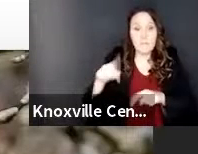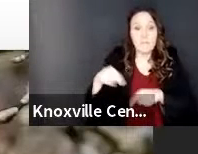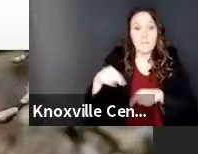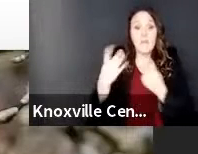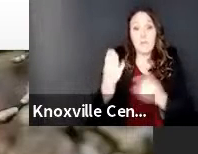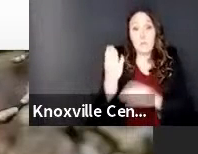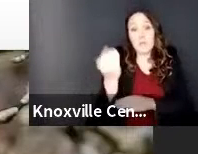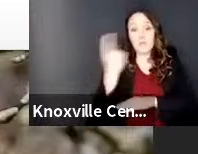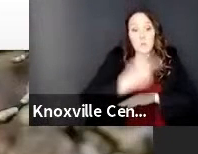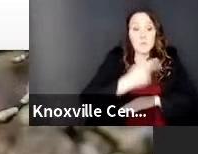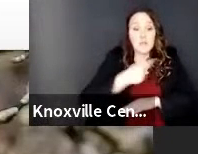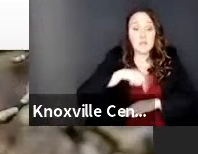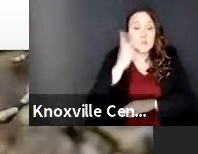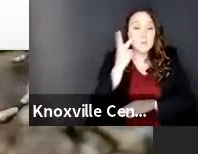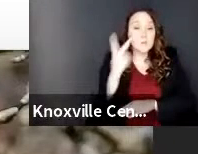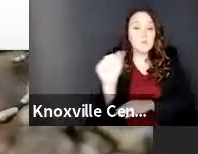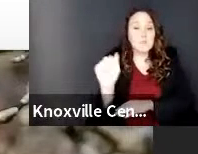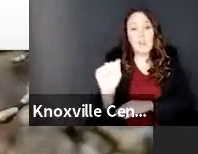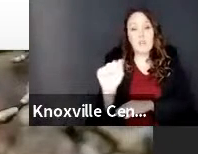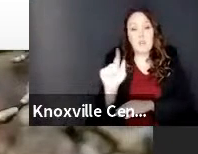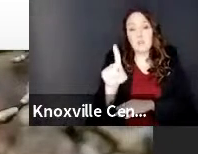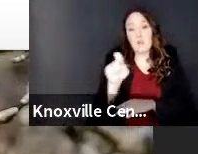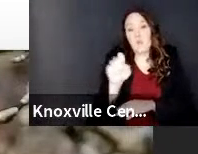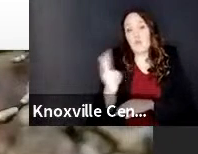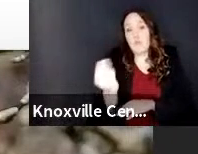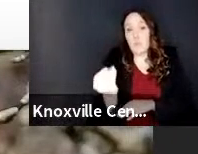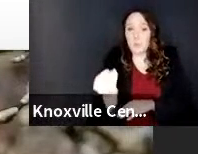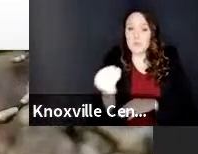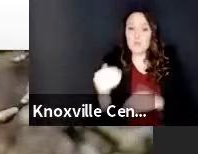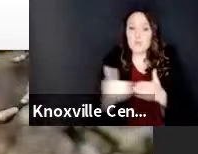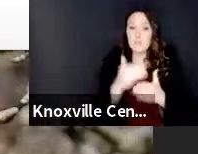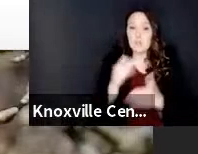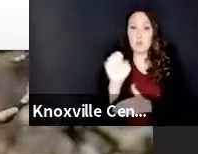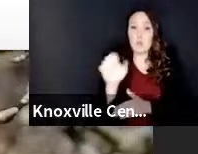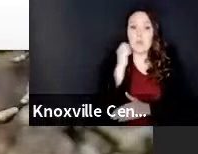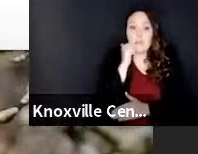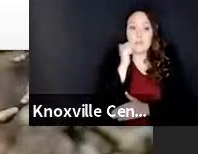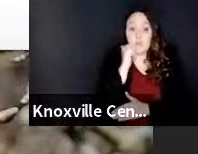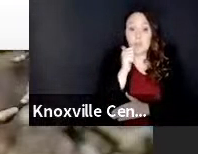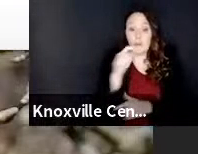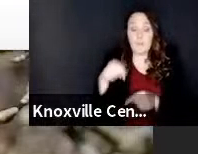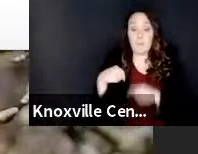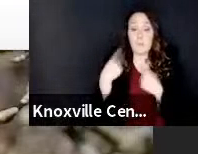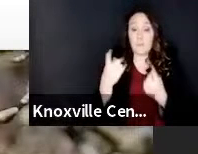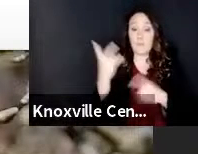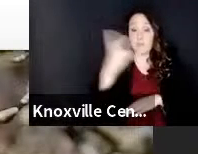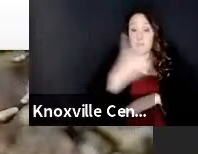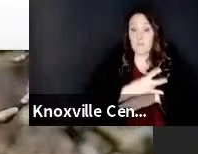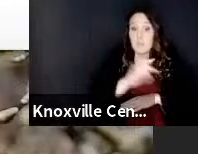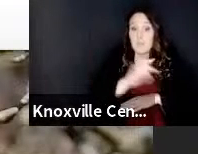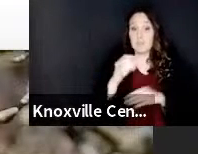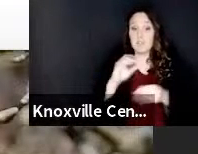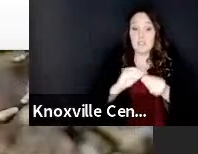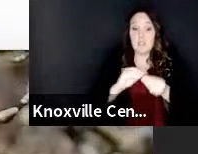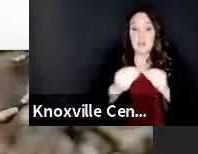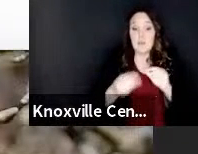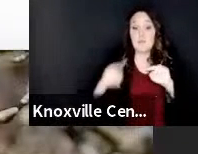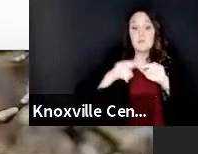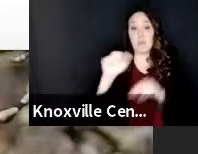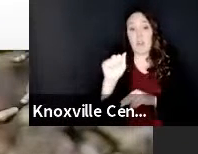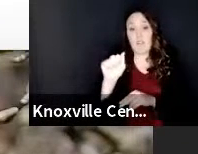we have seen an average of 114 new cases a day. Over the past 7 days, that number increases to an average